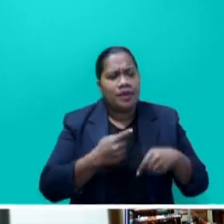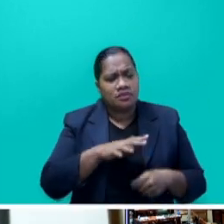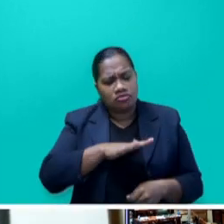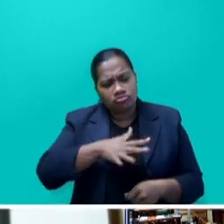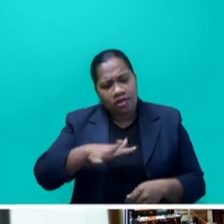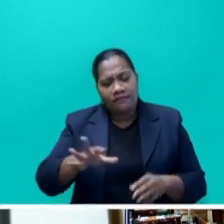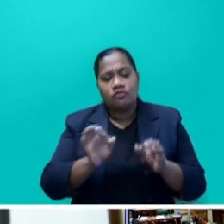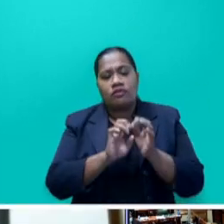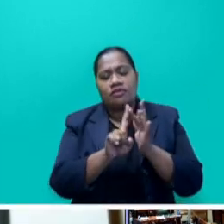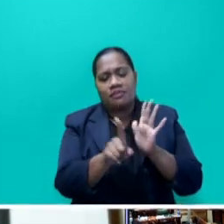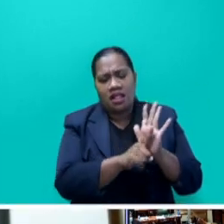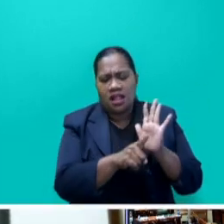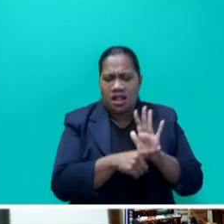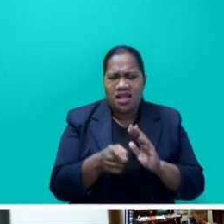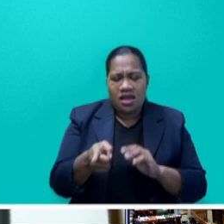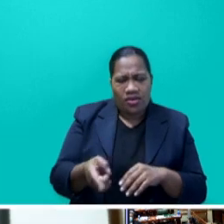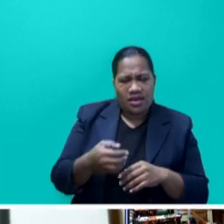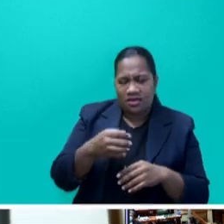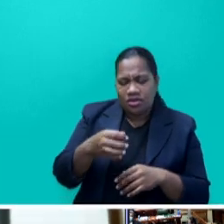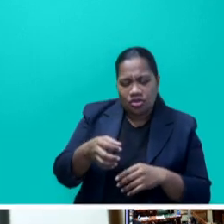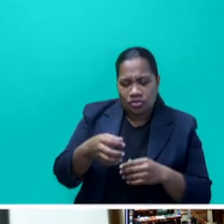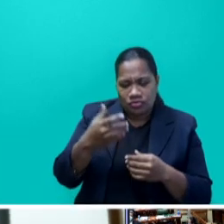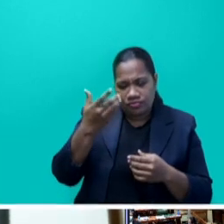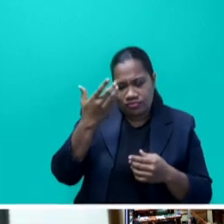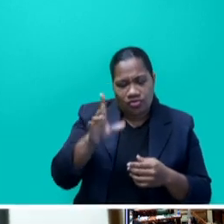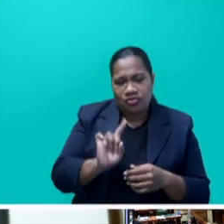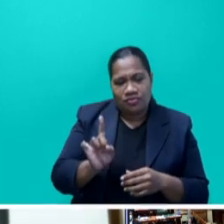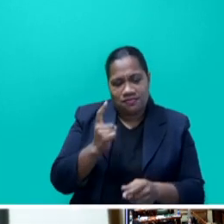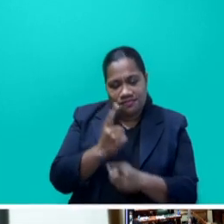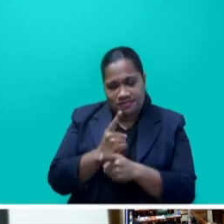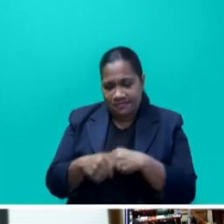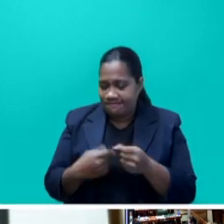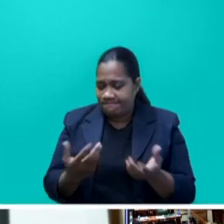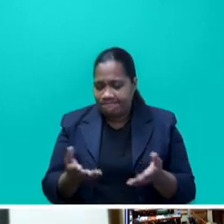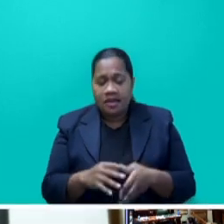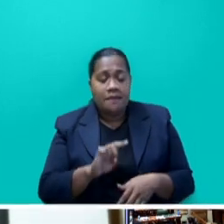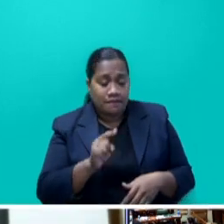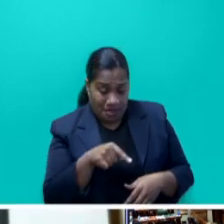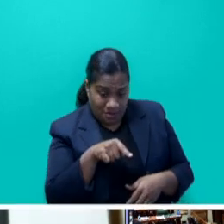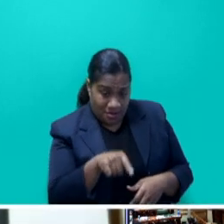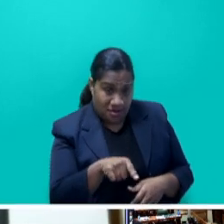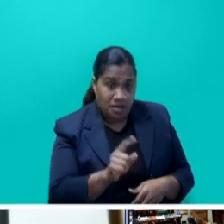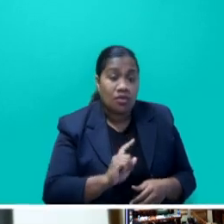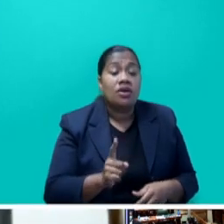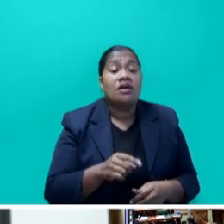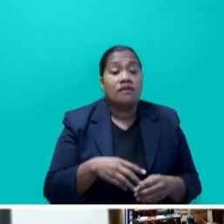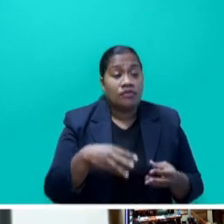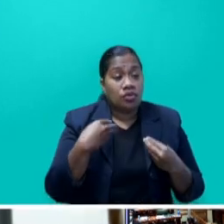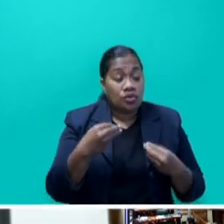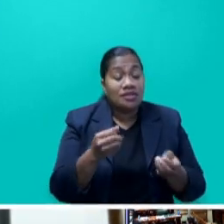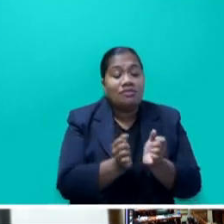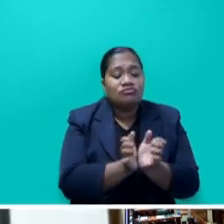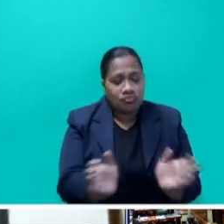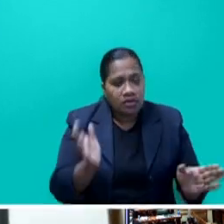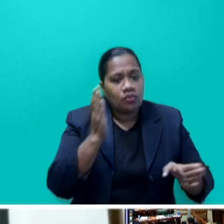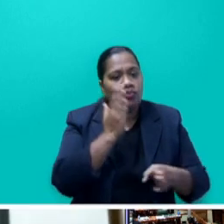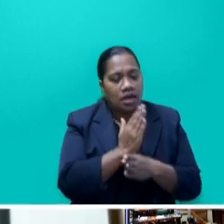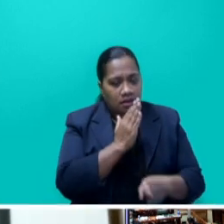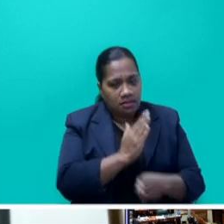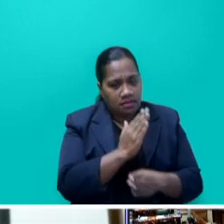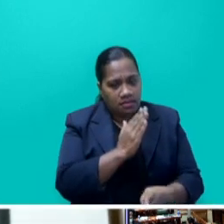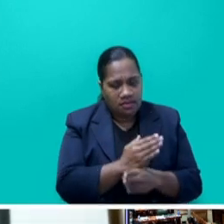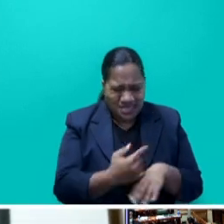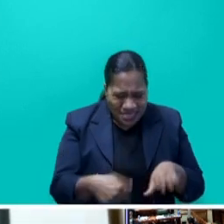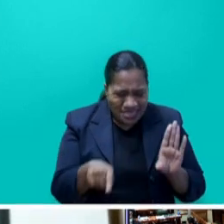what he's talking about. But the point of the matter is there's no duplication of the Auditor General's work. This is